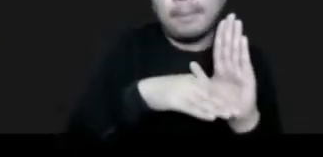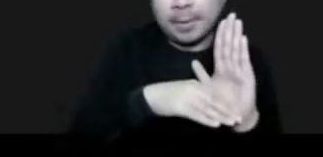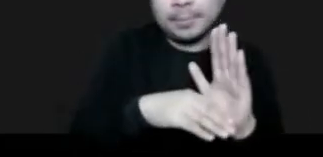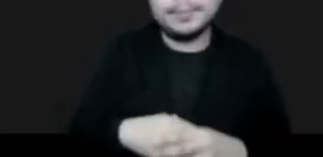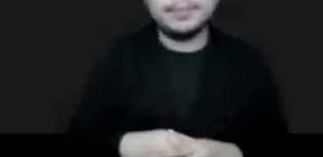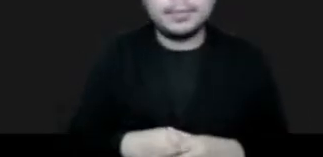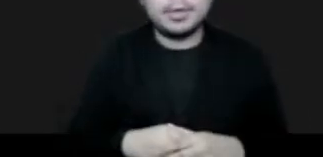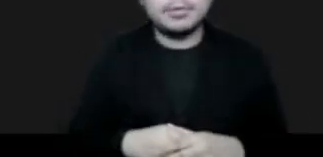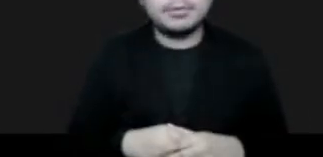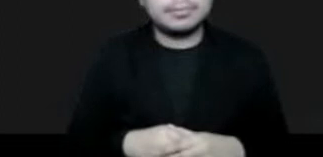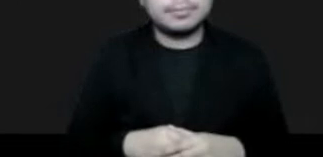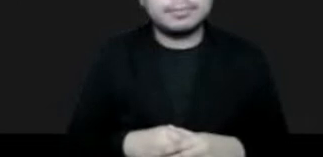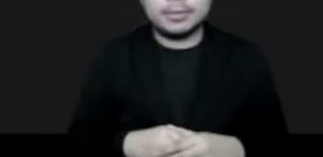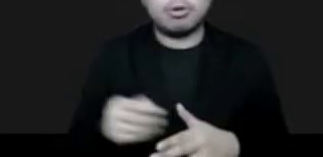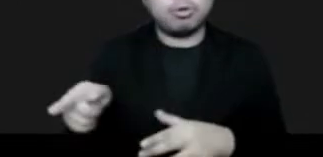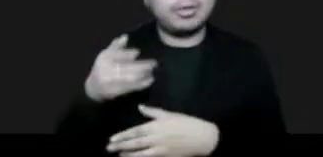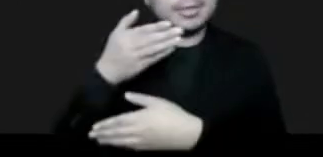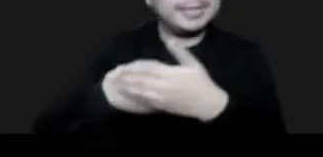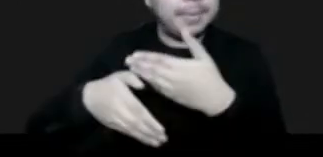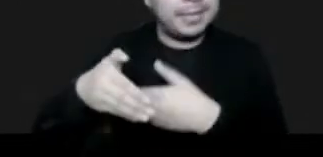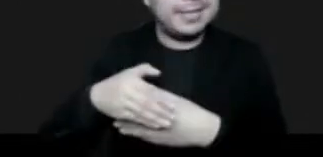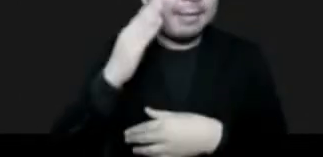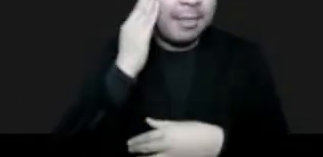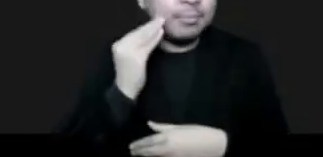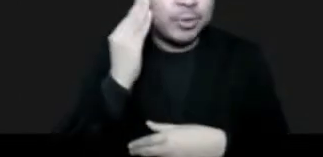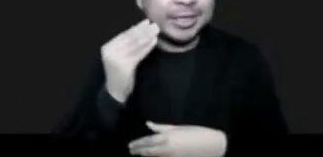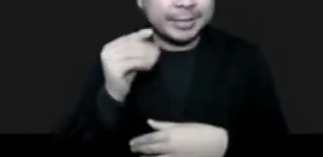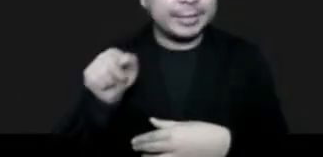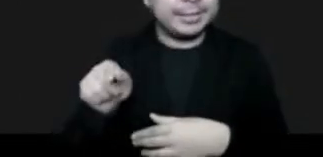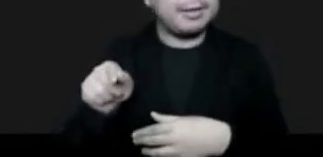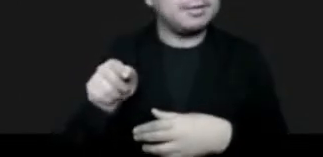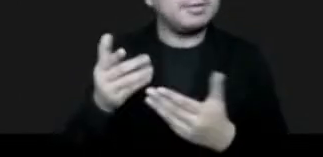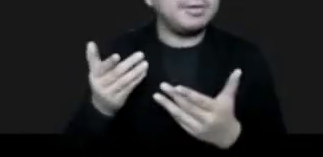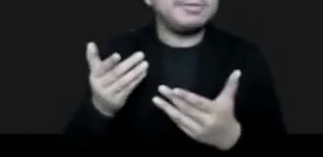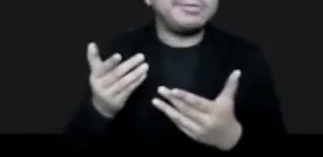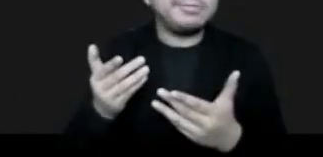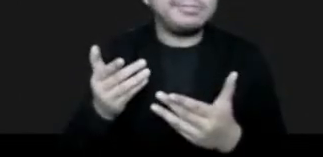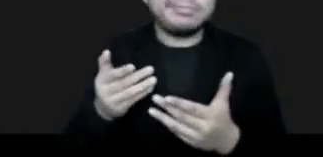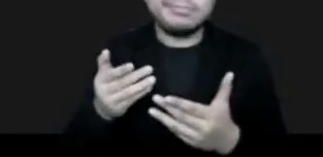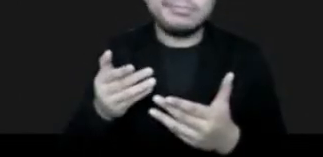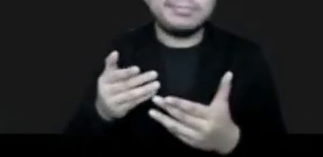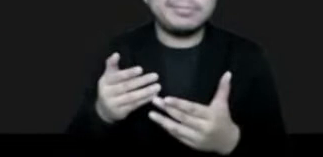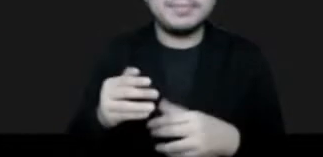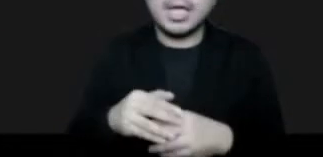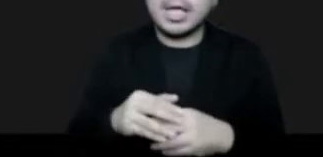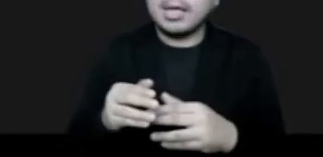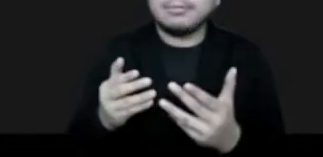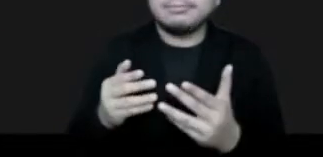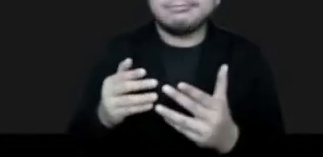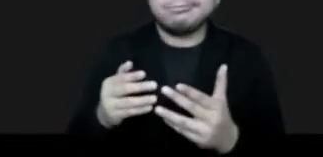or that looking at persons with disabilities in situations of